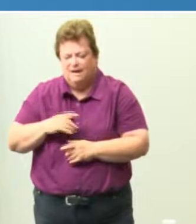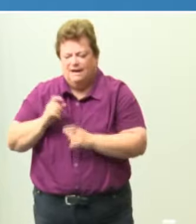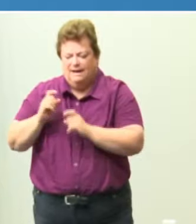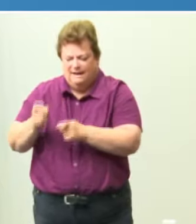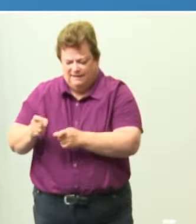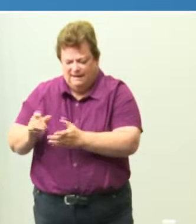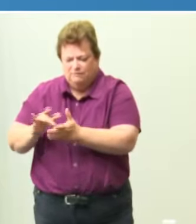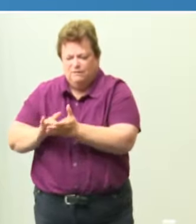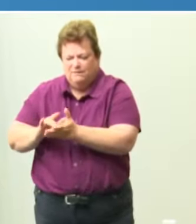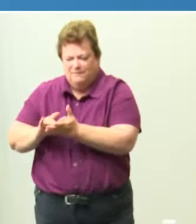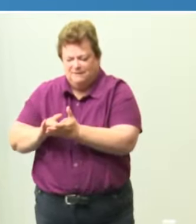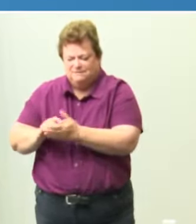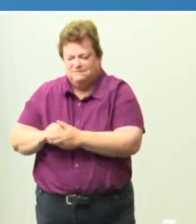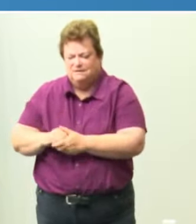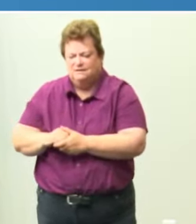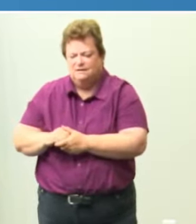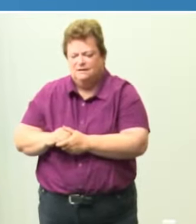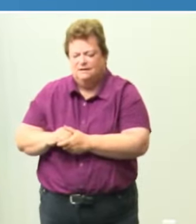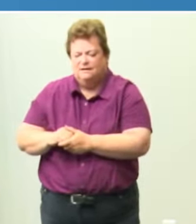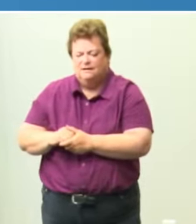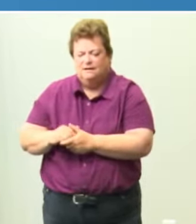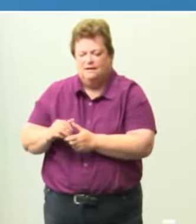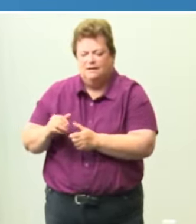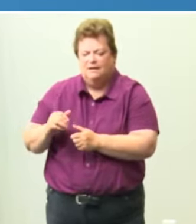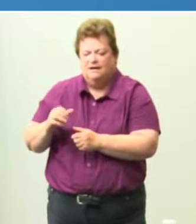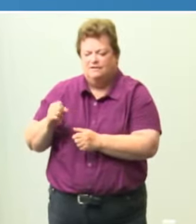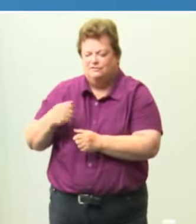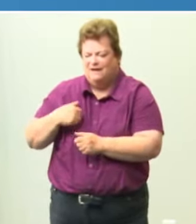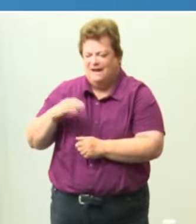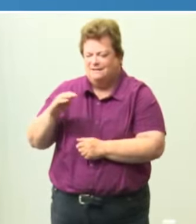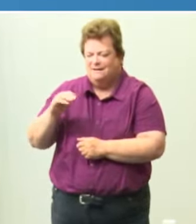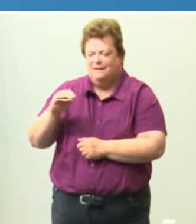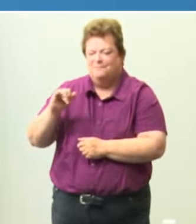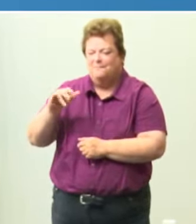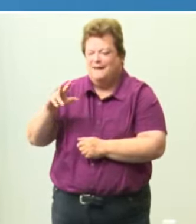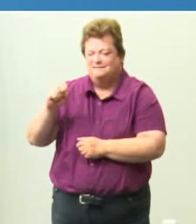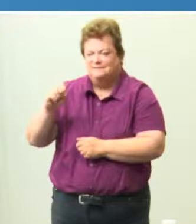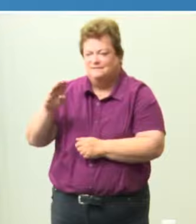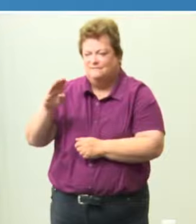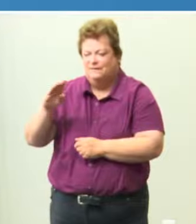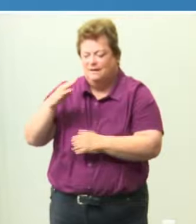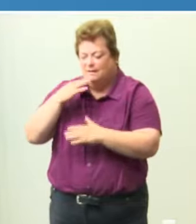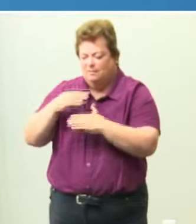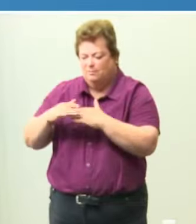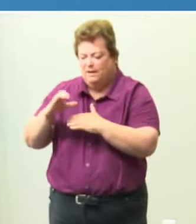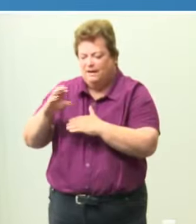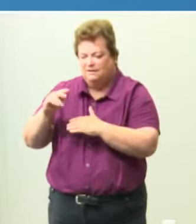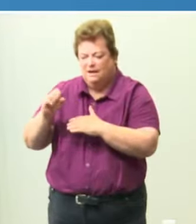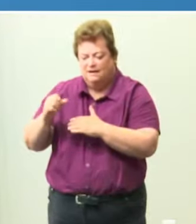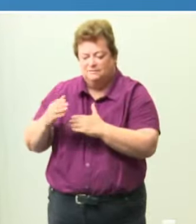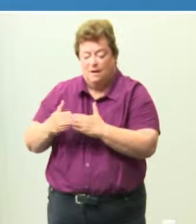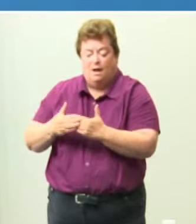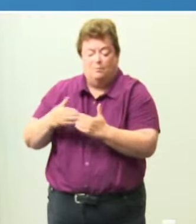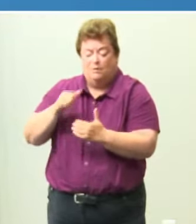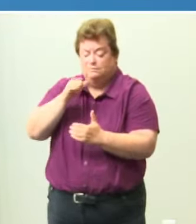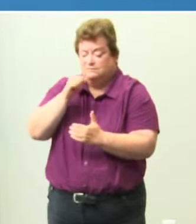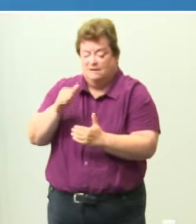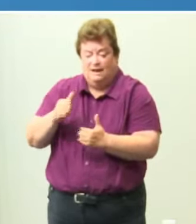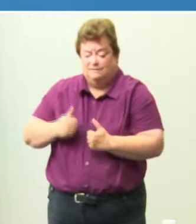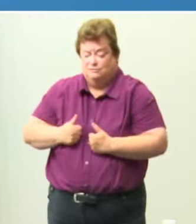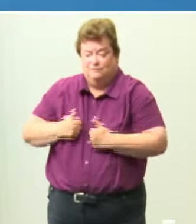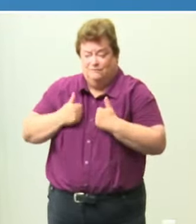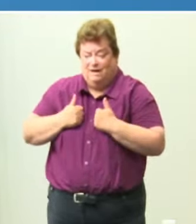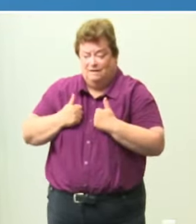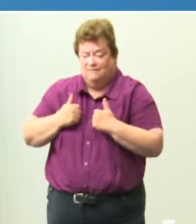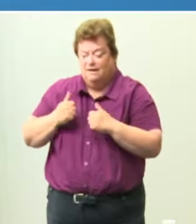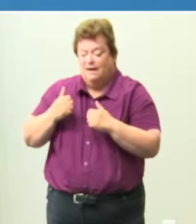several days, came into that facility with massive blood clots and almost didn't make it, got here. I don't know if we're going